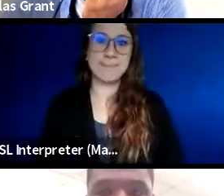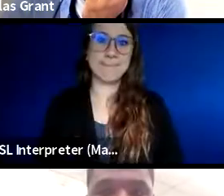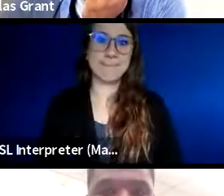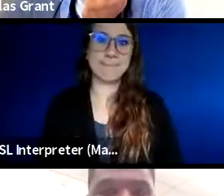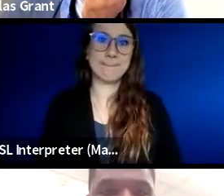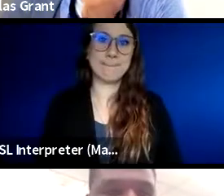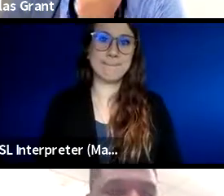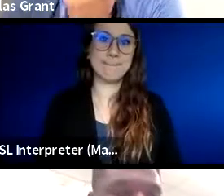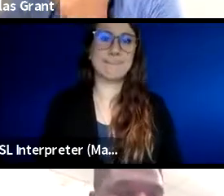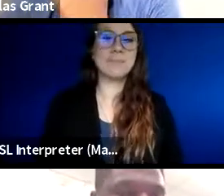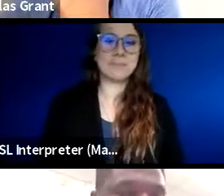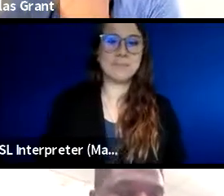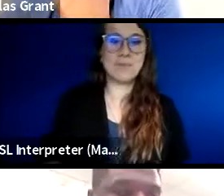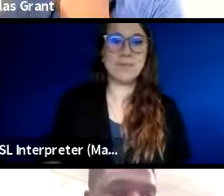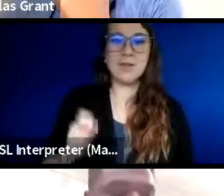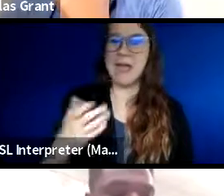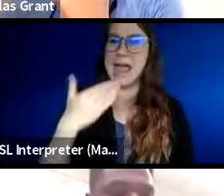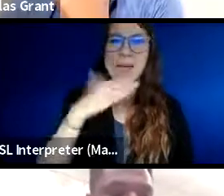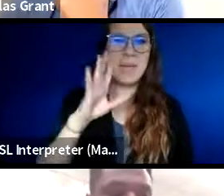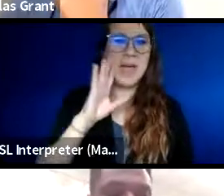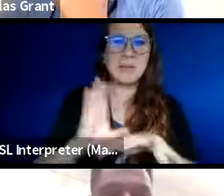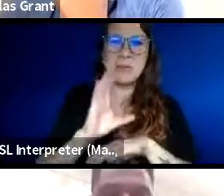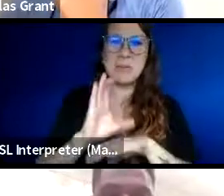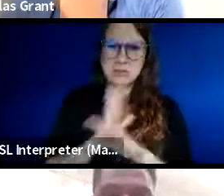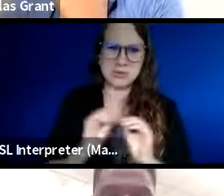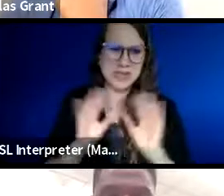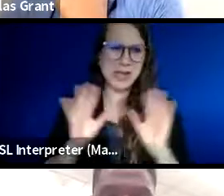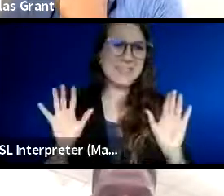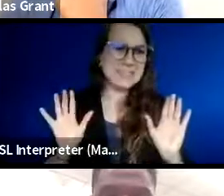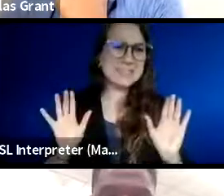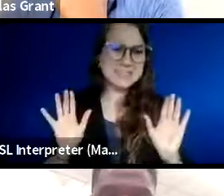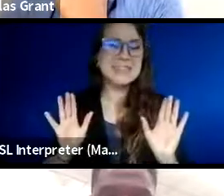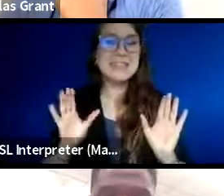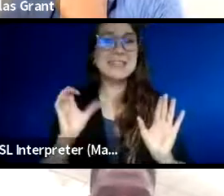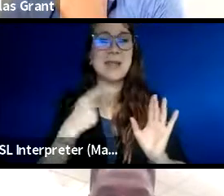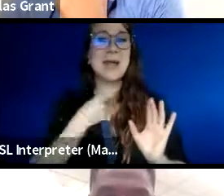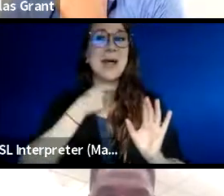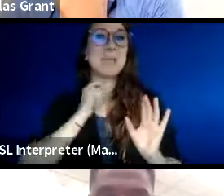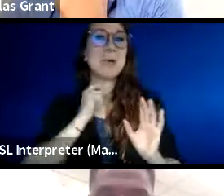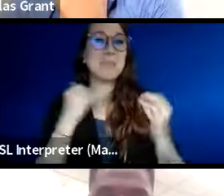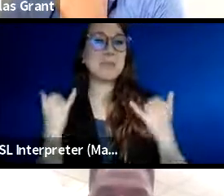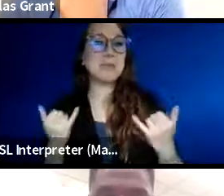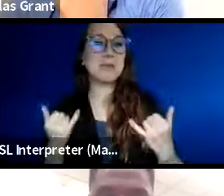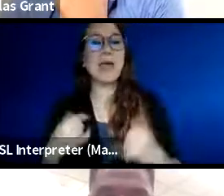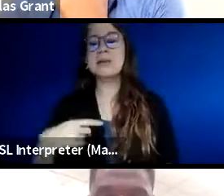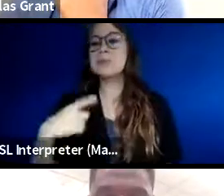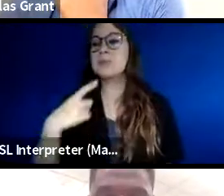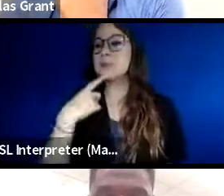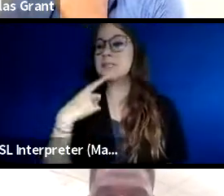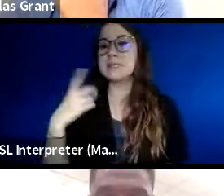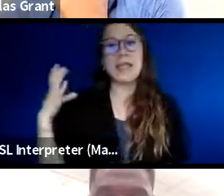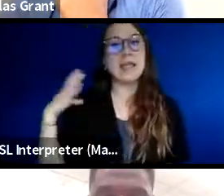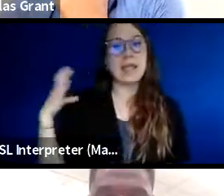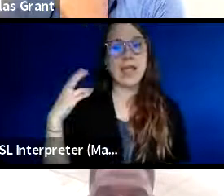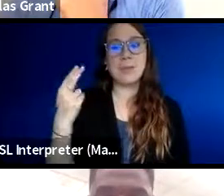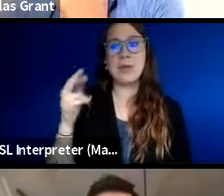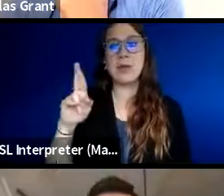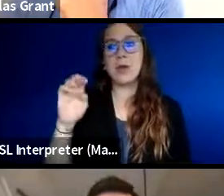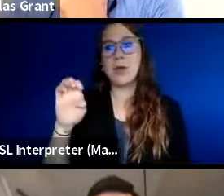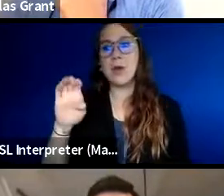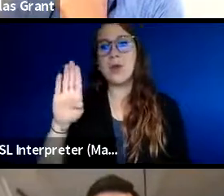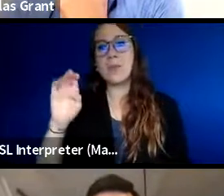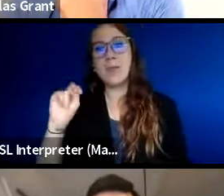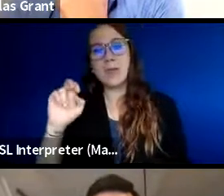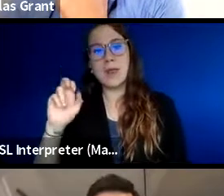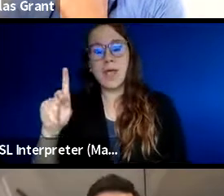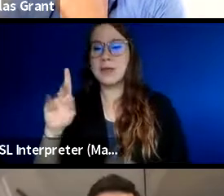Here we go. All right, I'm really bad with computers. That's obvious. So I'm unmuted now. I just think Captain Herbernack's doing a good job. I think the big